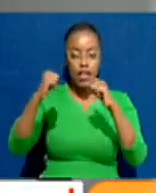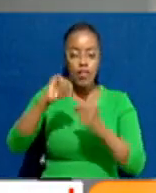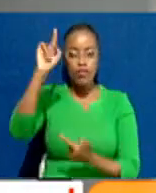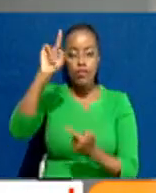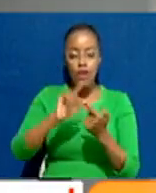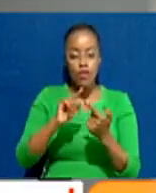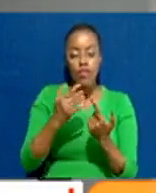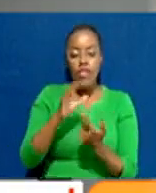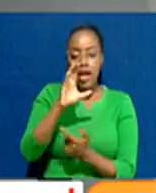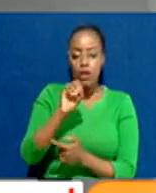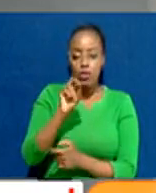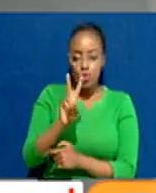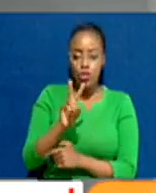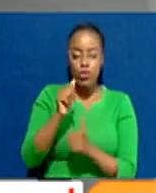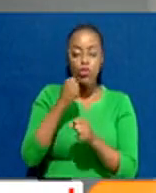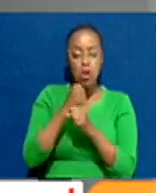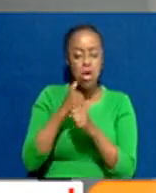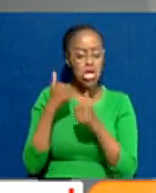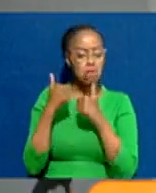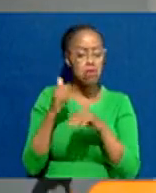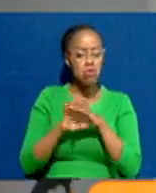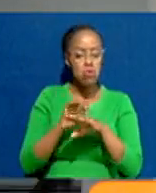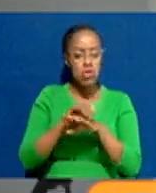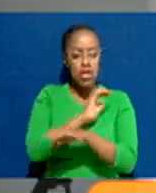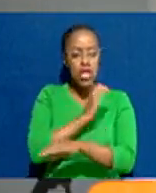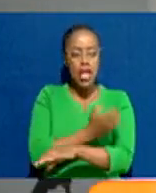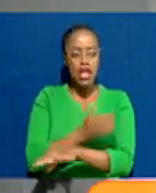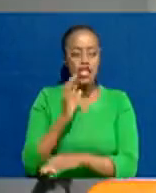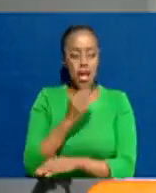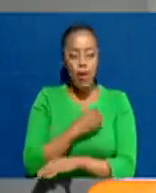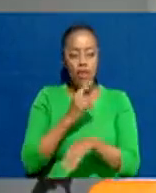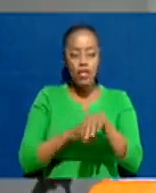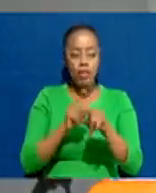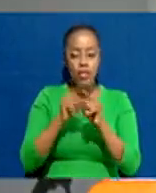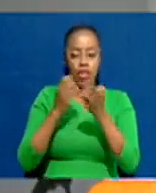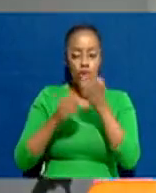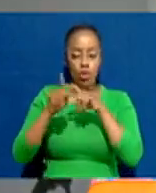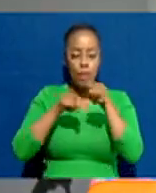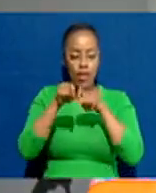reduce our carbon footprint. We're already doing very well in terms of our energy mix. When it comes to economic